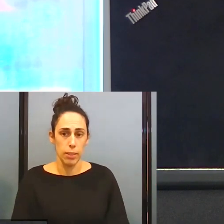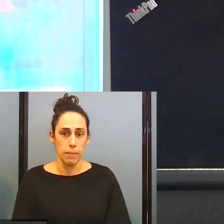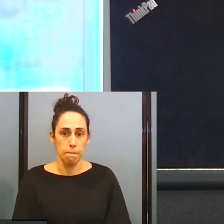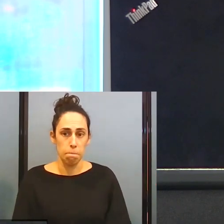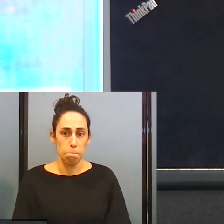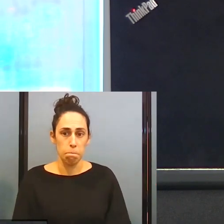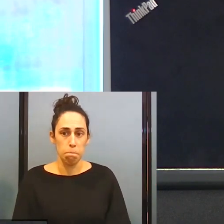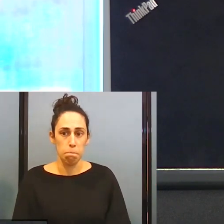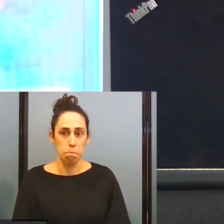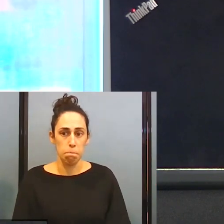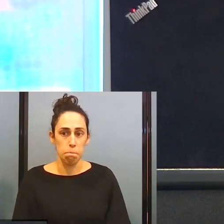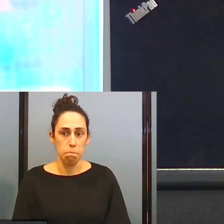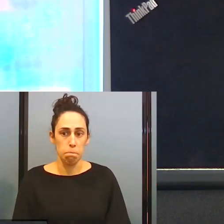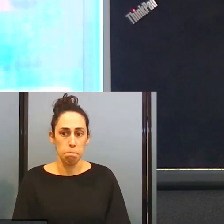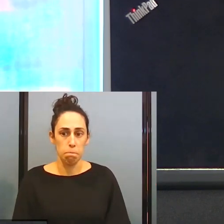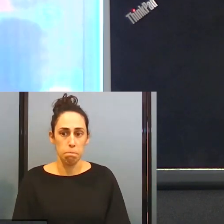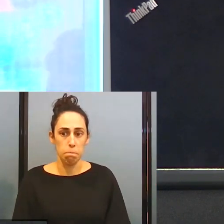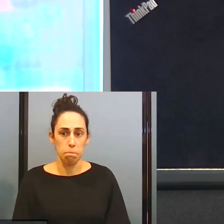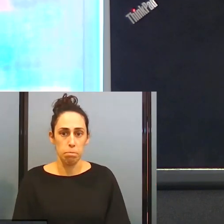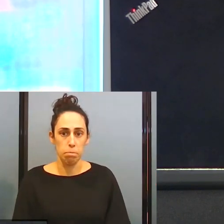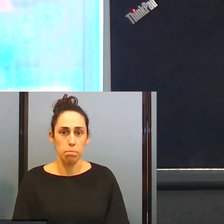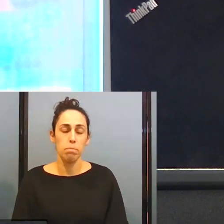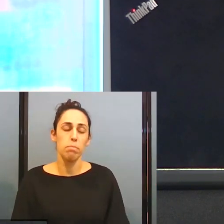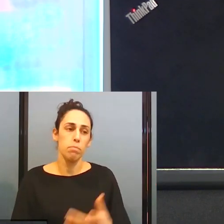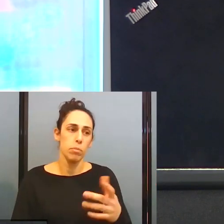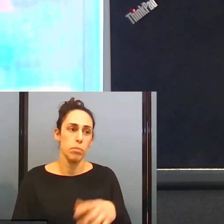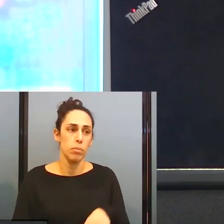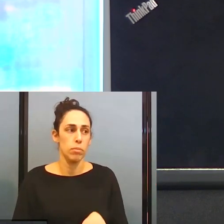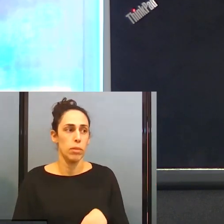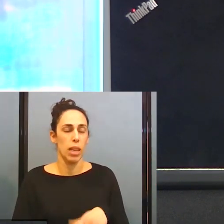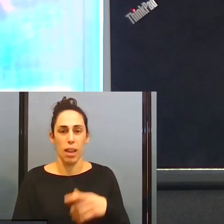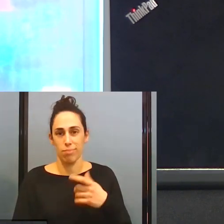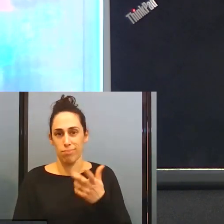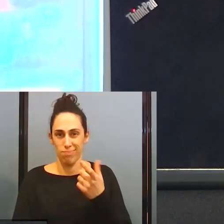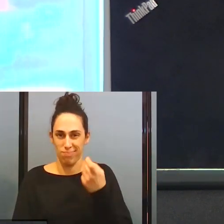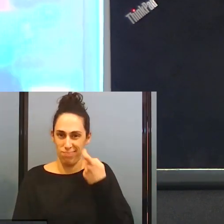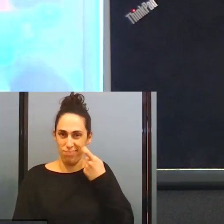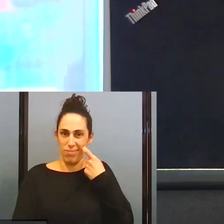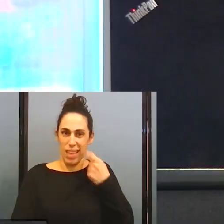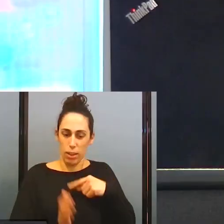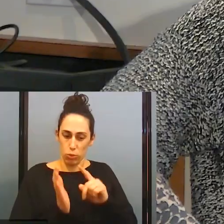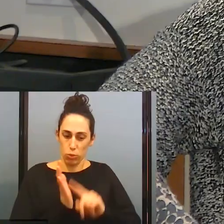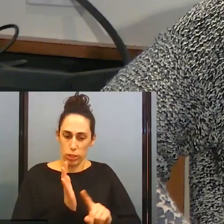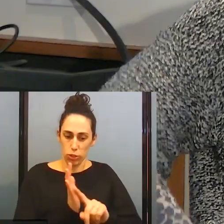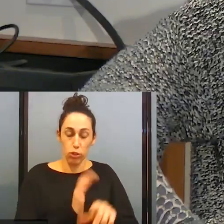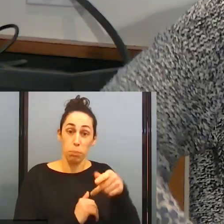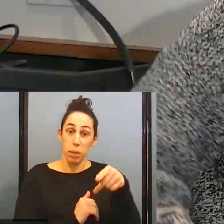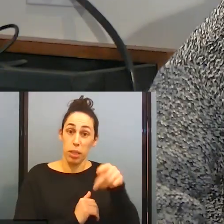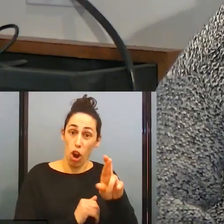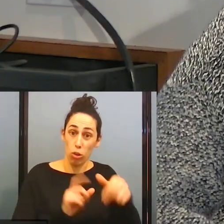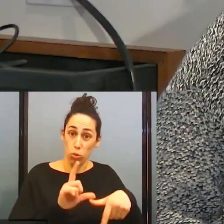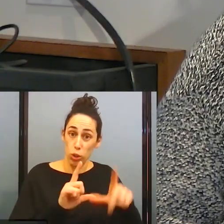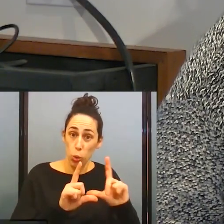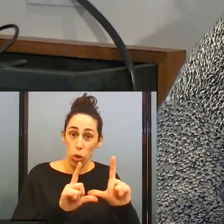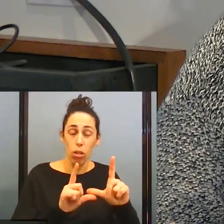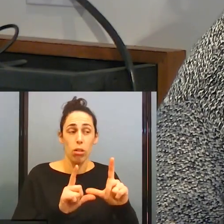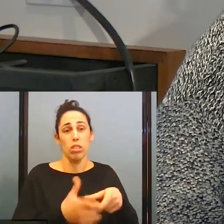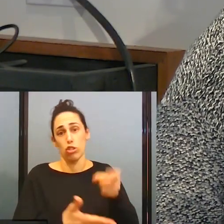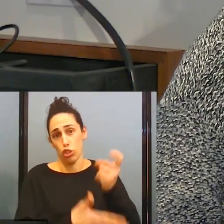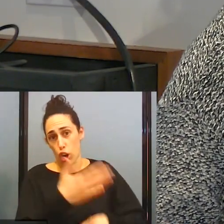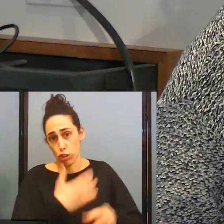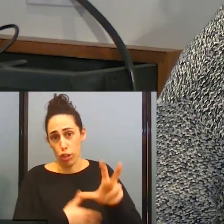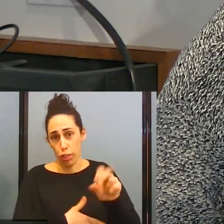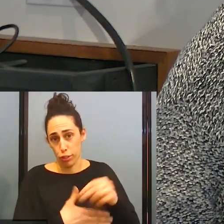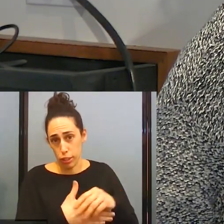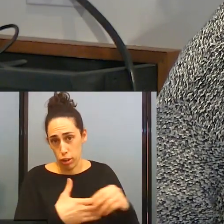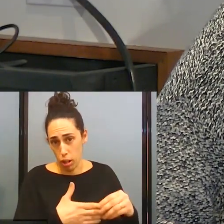As I mentioned before, I was just looking about PR card renewals. There's a $30 fee. The client that we're talking to about renewing her